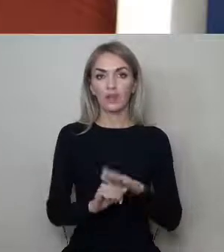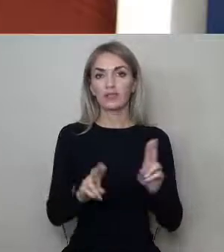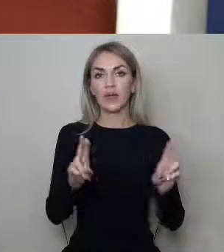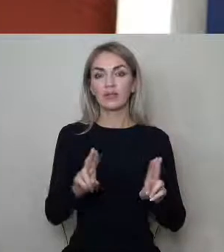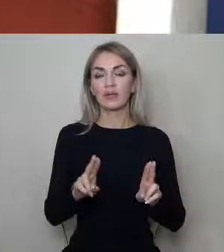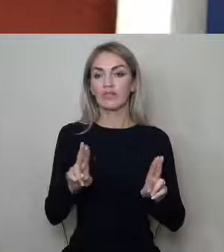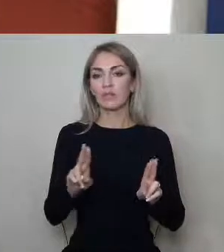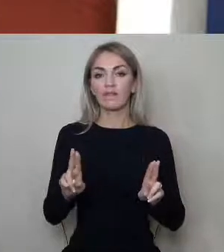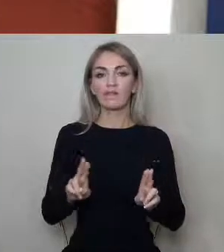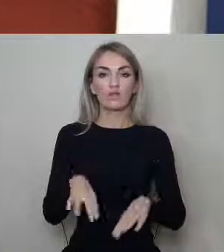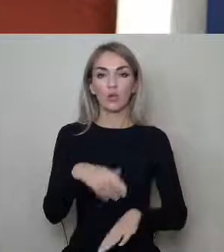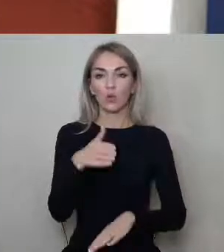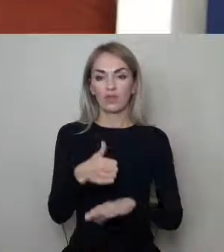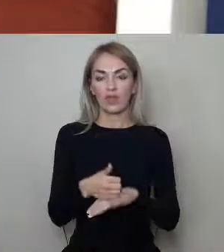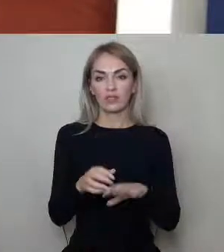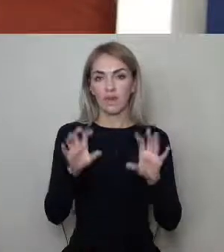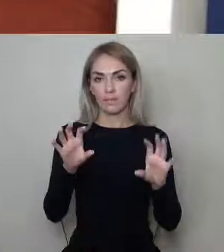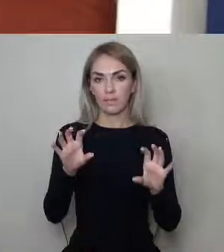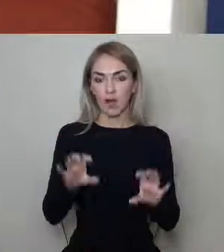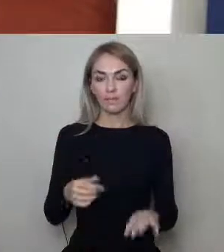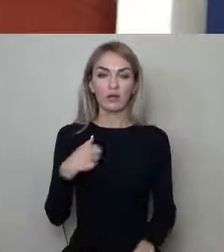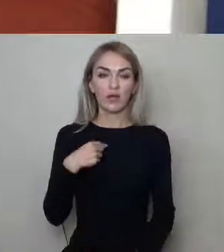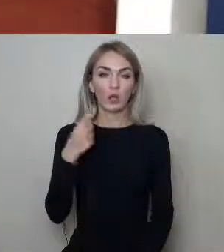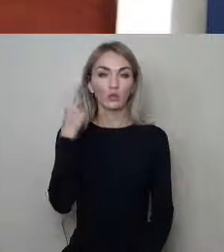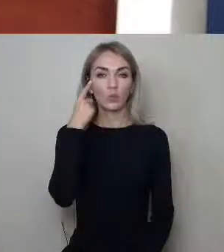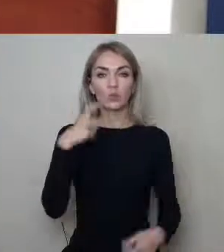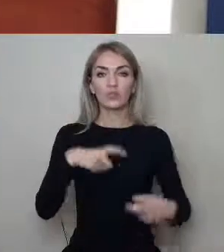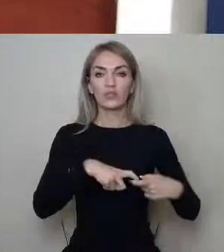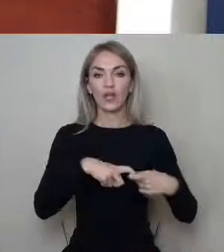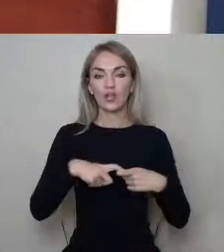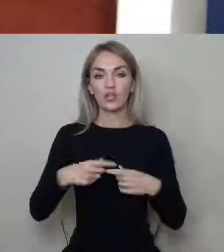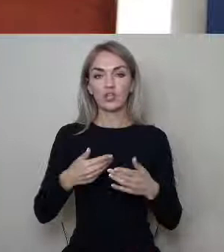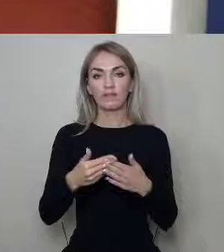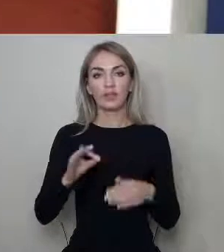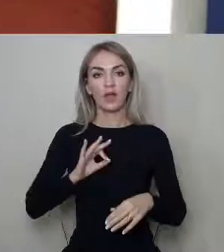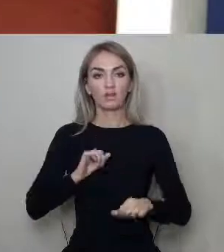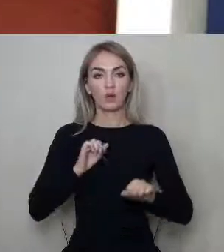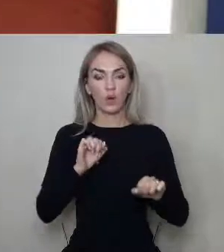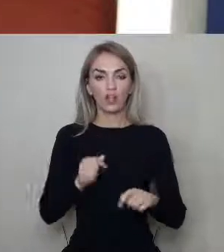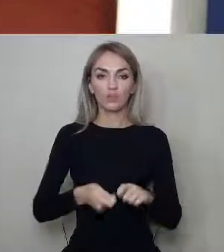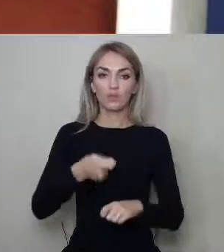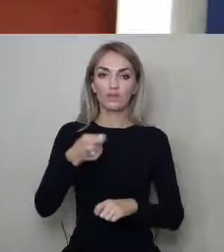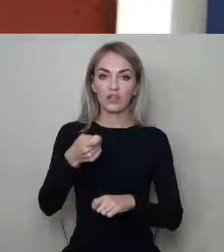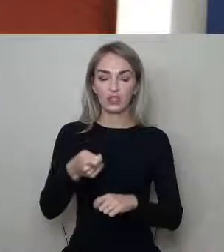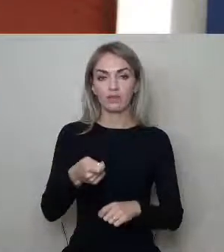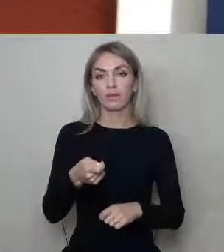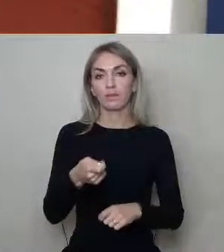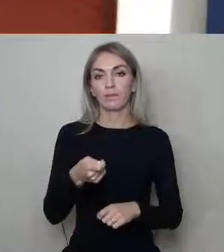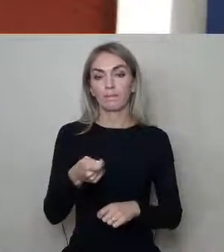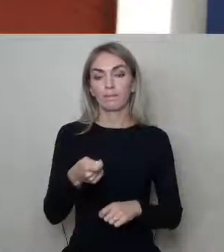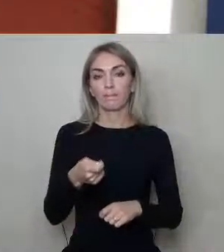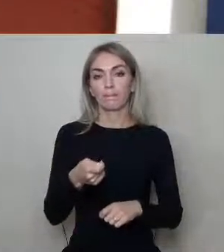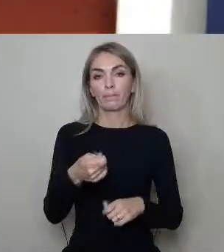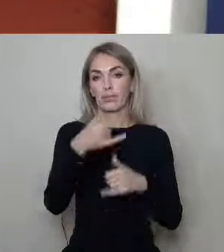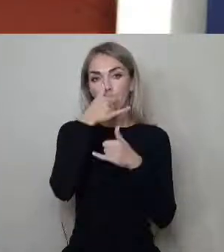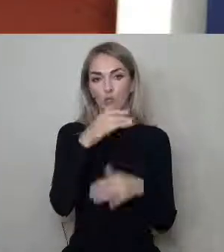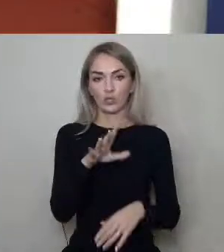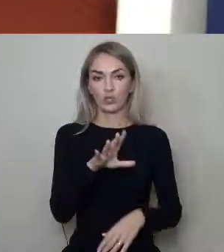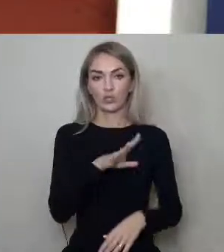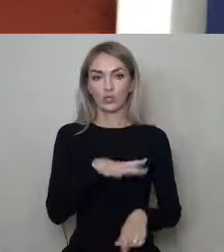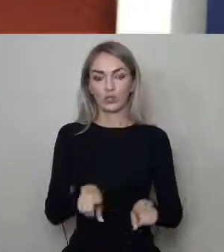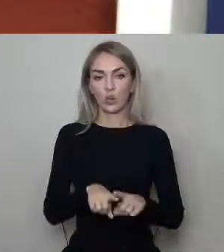decisions that were based on the principle of the rule of law? It depends on the applicants, on the lawyers, on